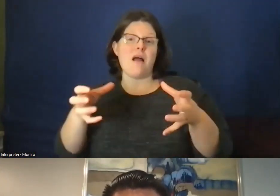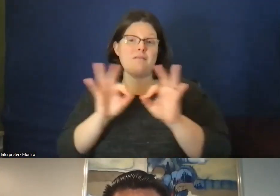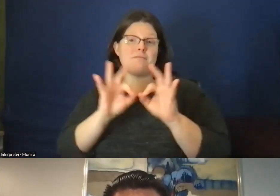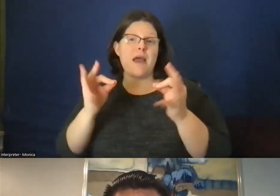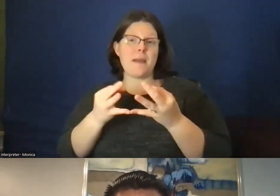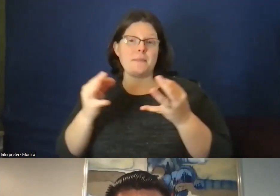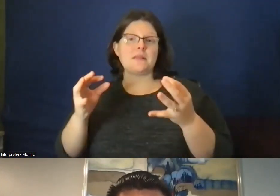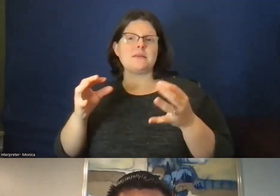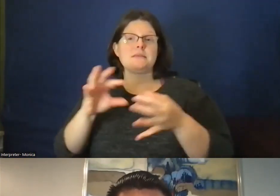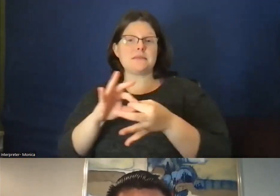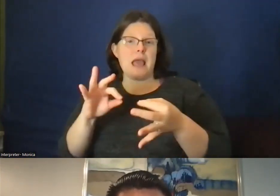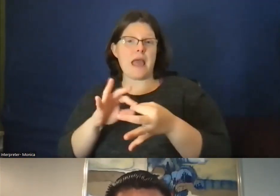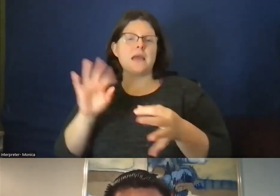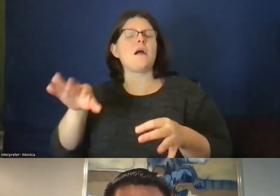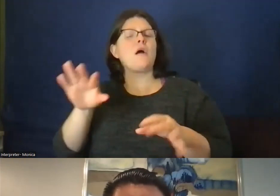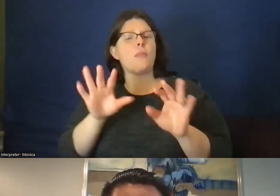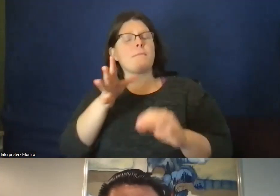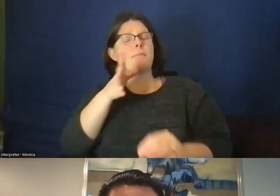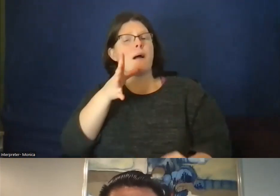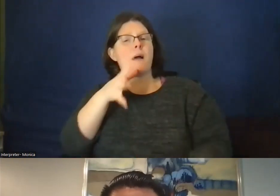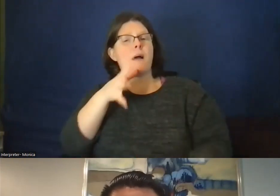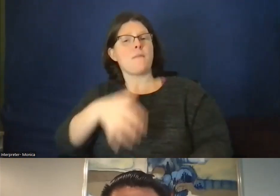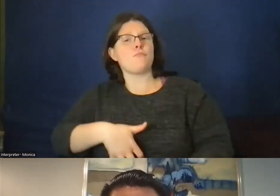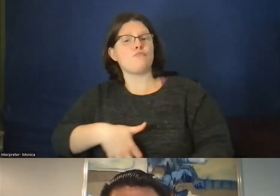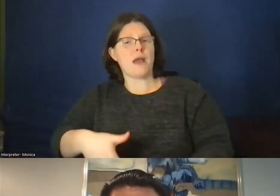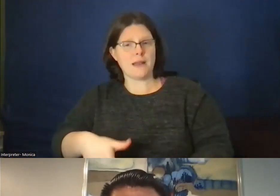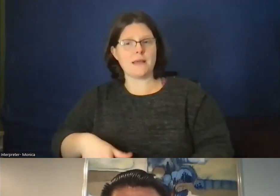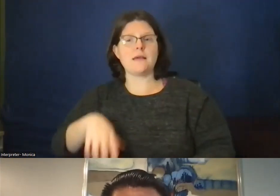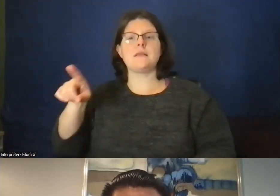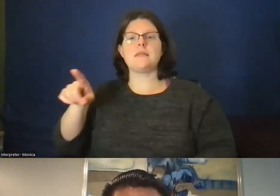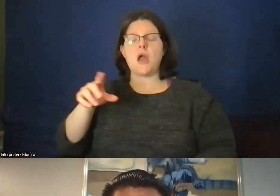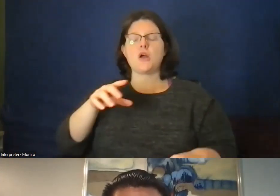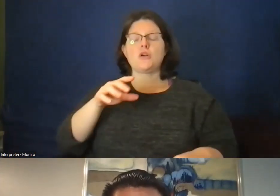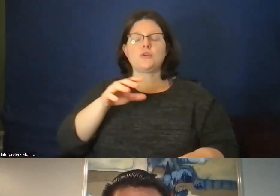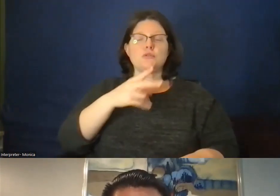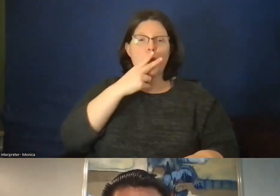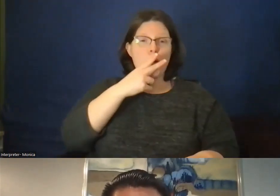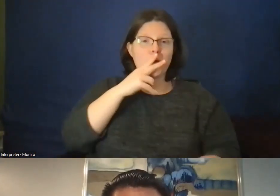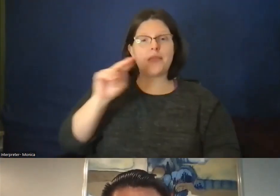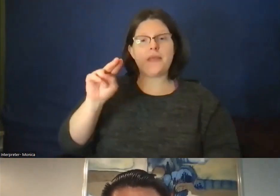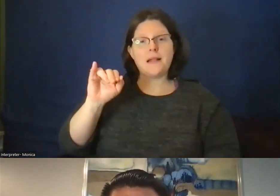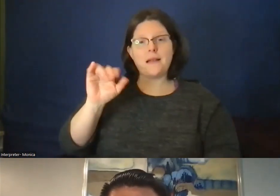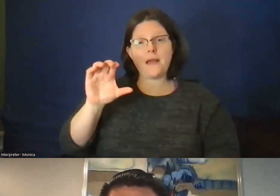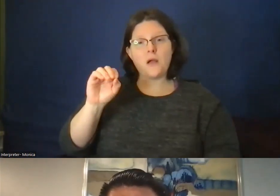when the mom is pregnant, taking the nicotine.